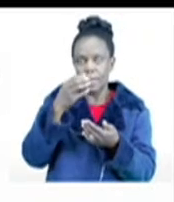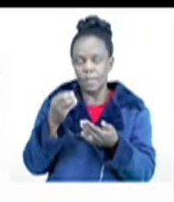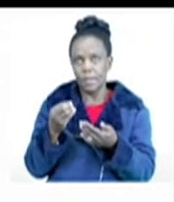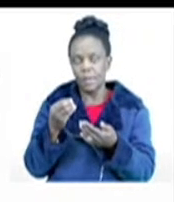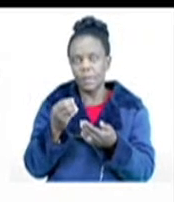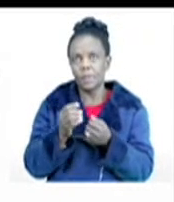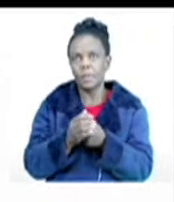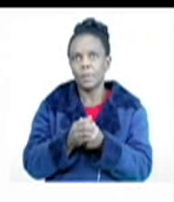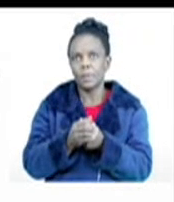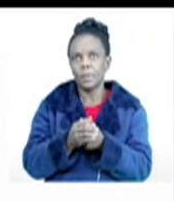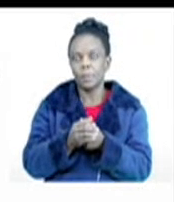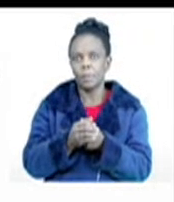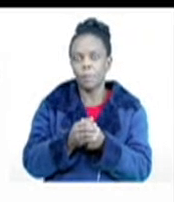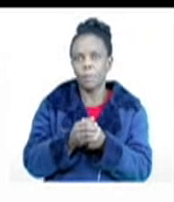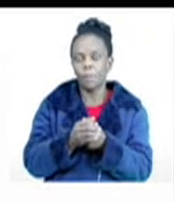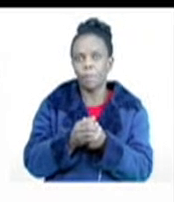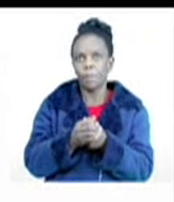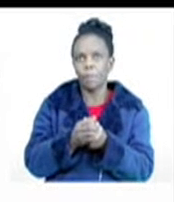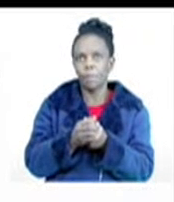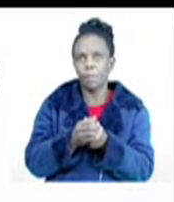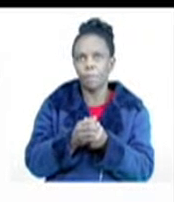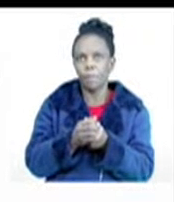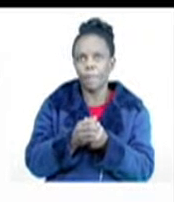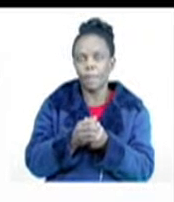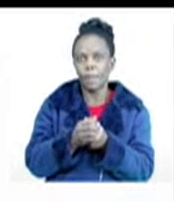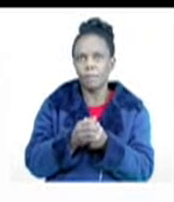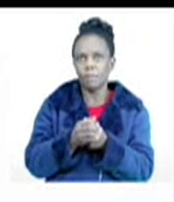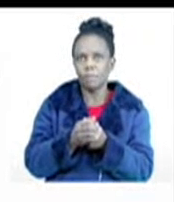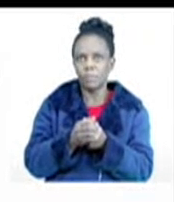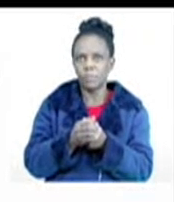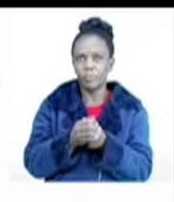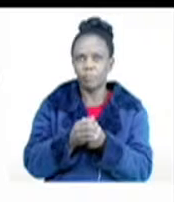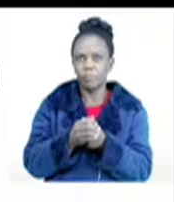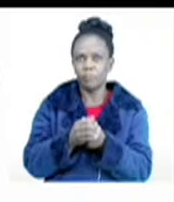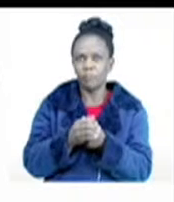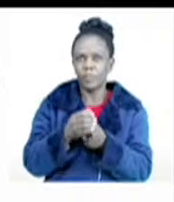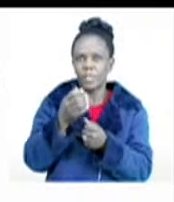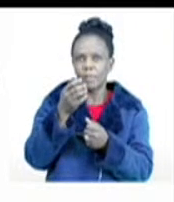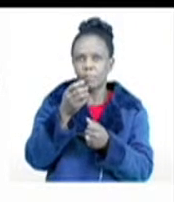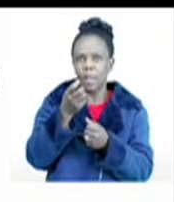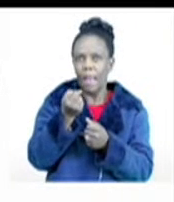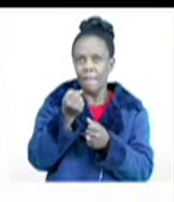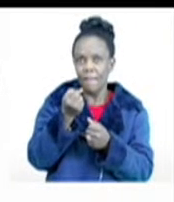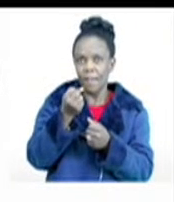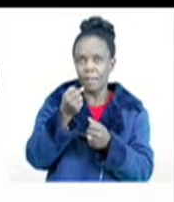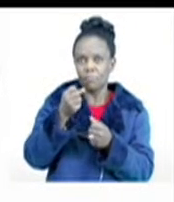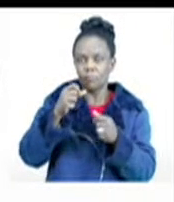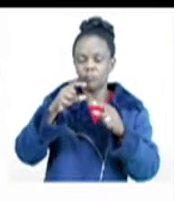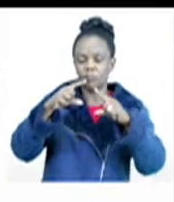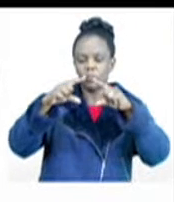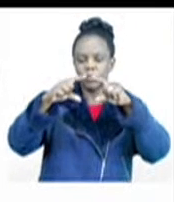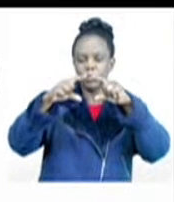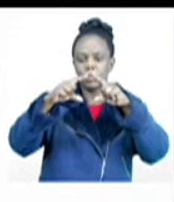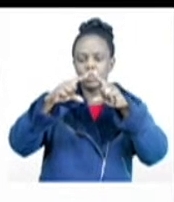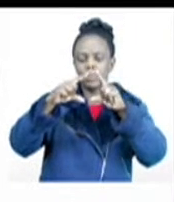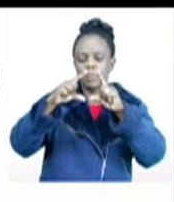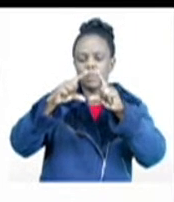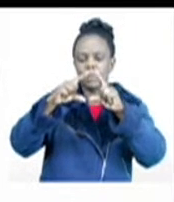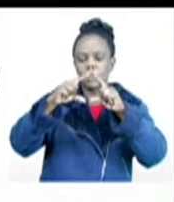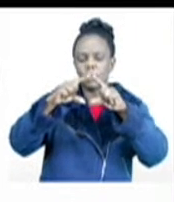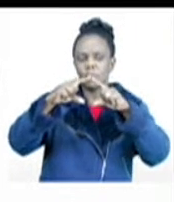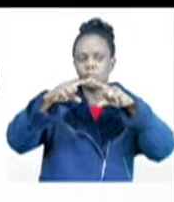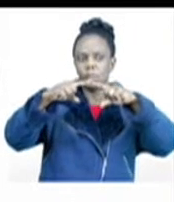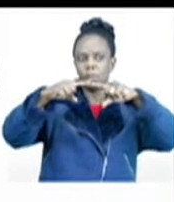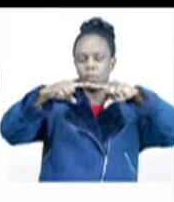On page 20, we have an upside down triangle. It is different from the pedestrian sign that we saw